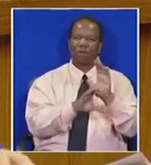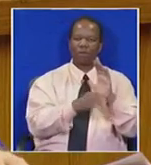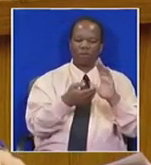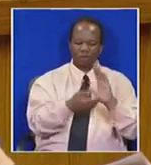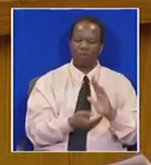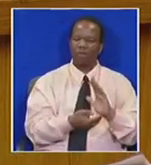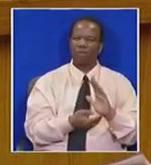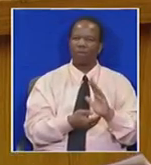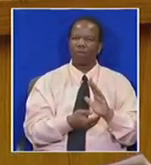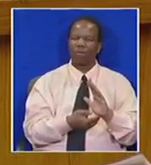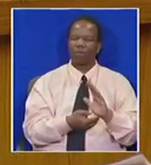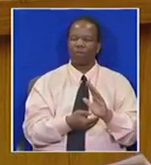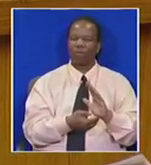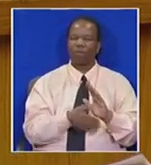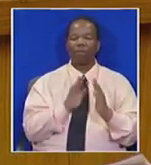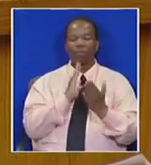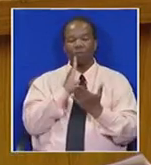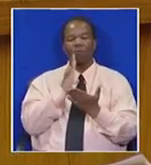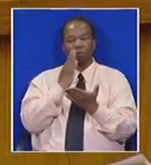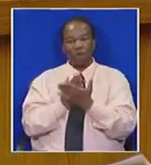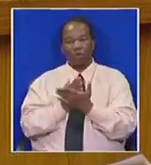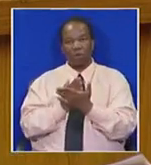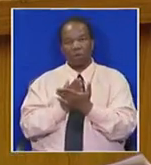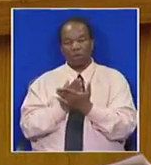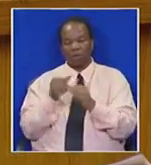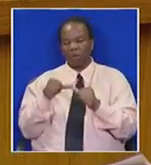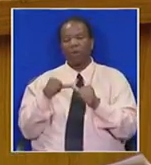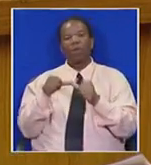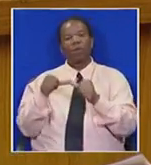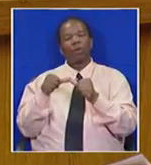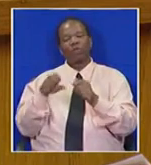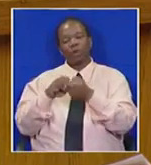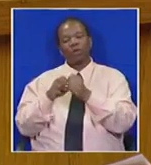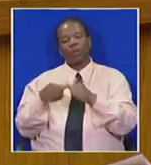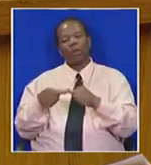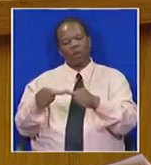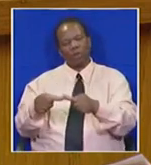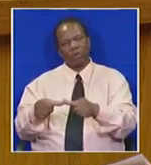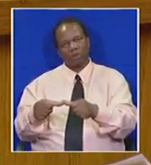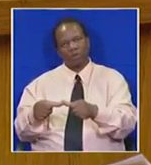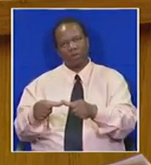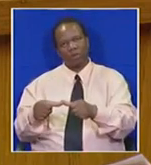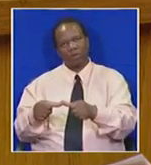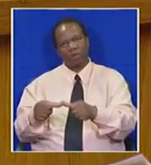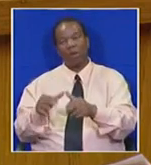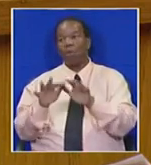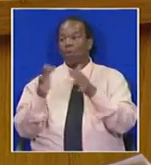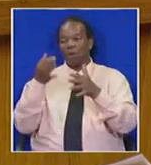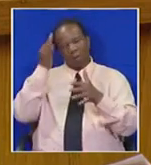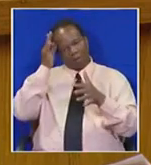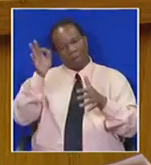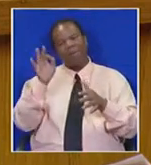us. There is no doubt that we have to continue to face serious challenges that we have had in the public sector,